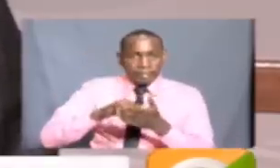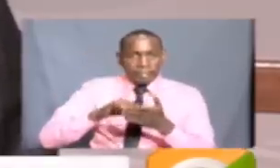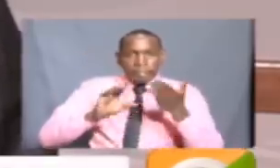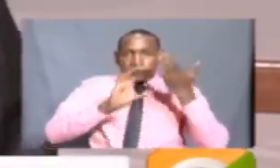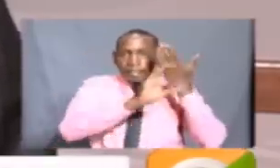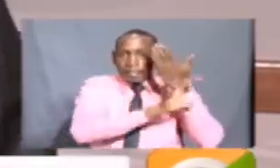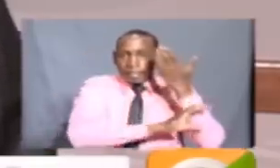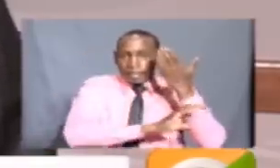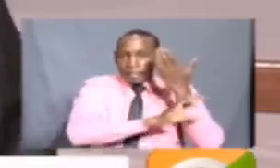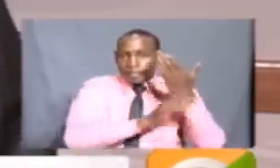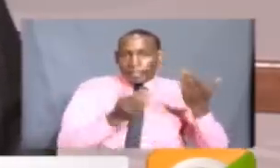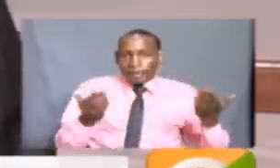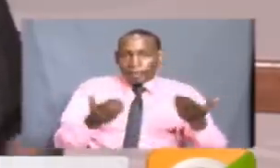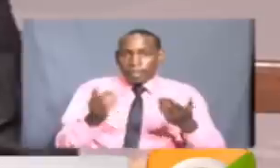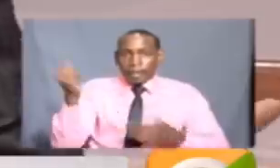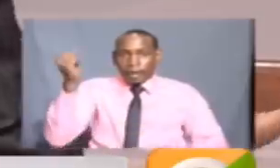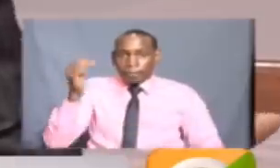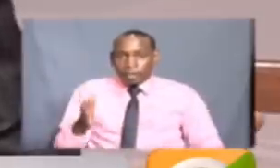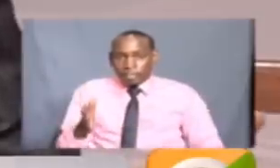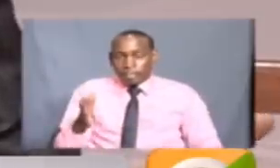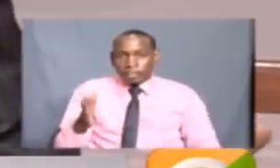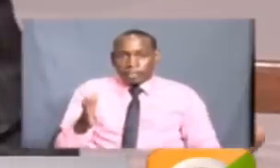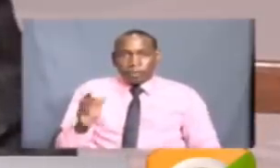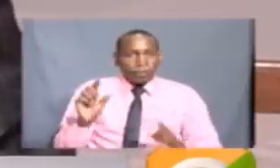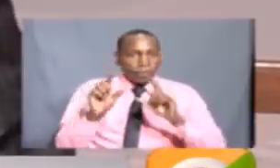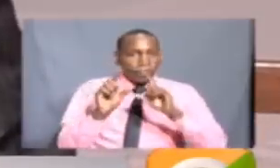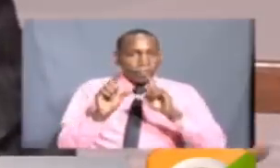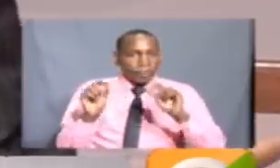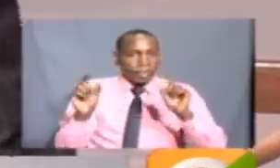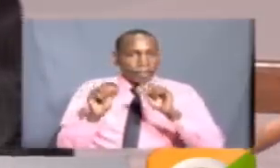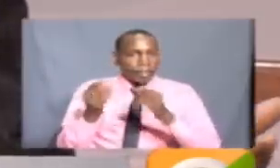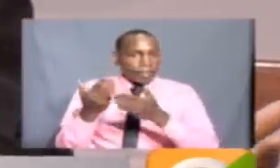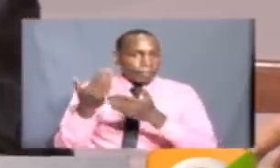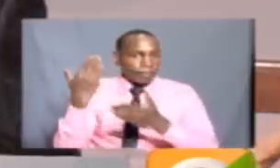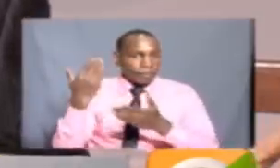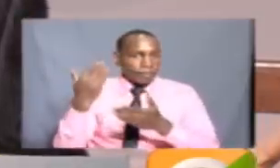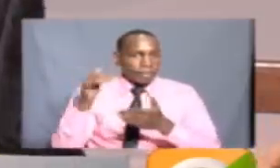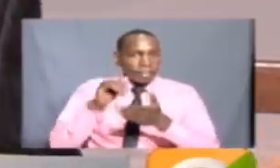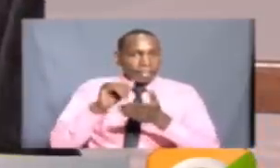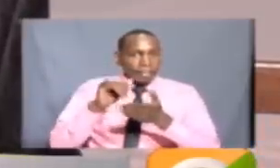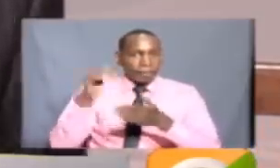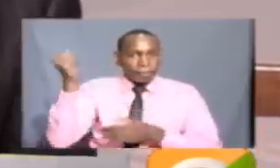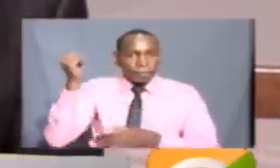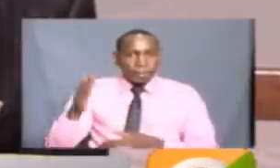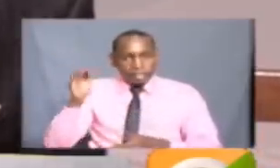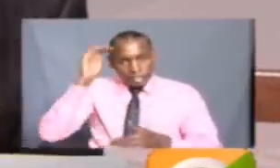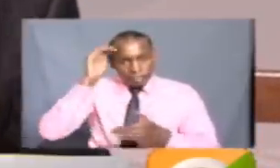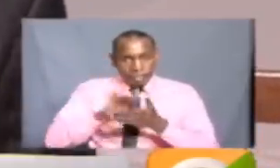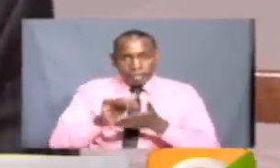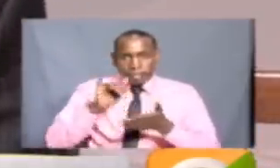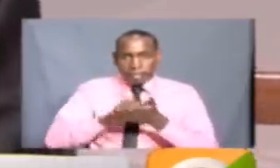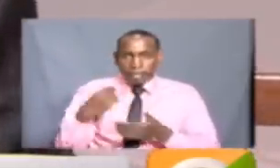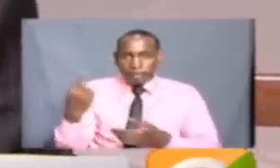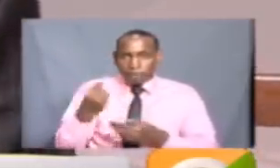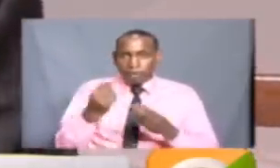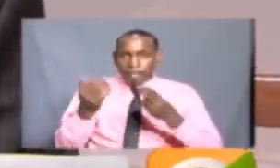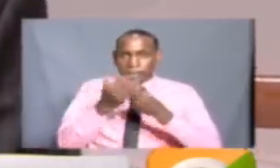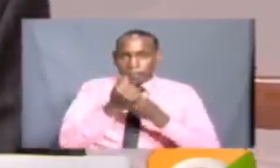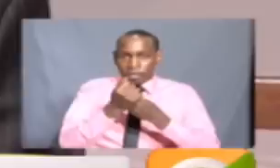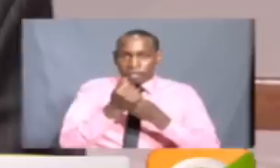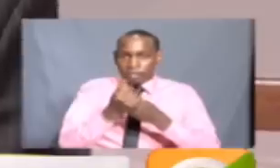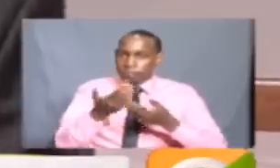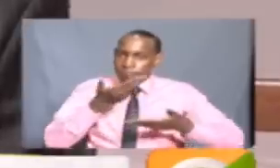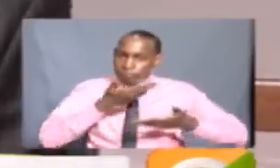country where there are politicians, as I said the other day, who believe that the only partnership they can engage in